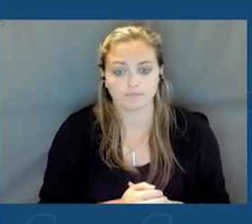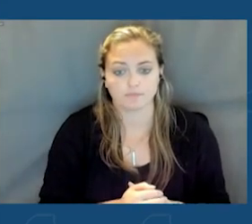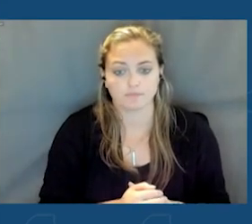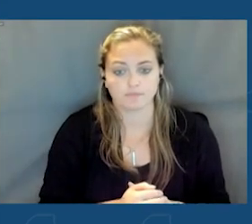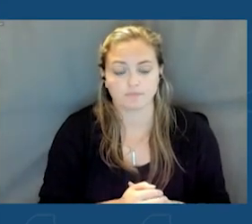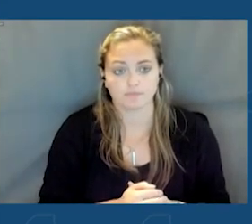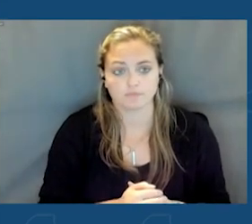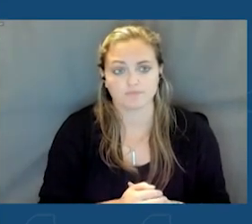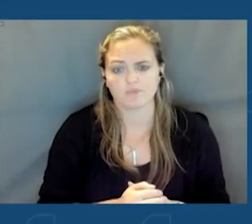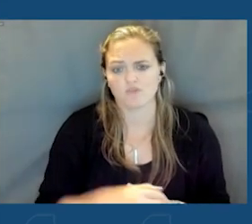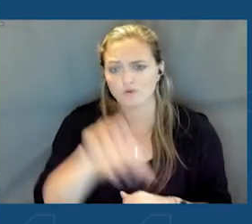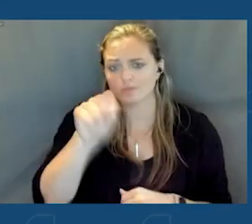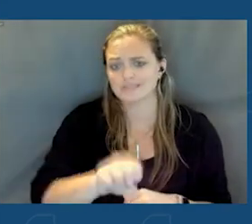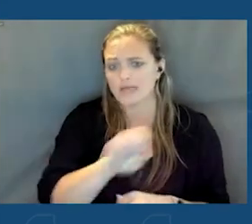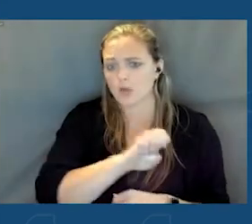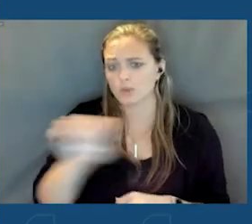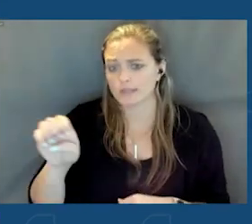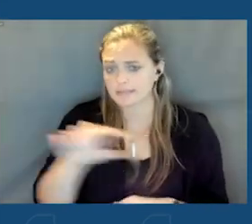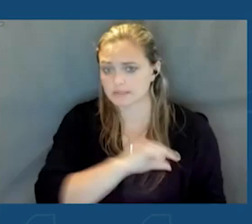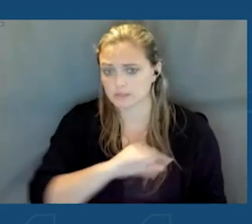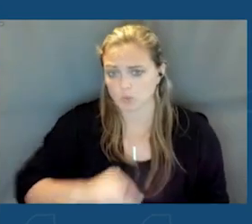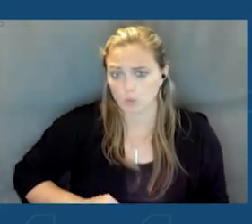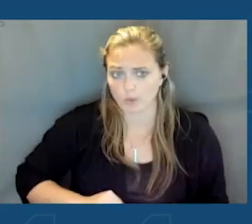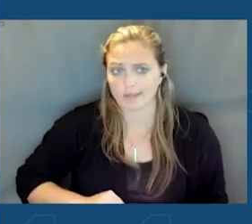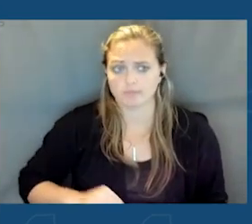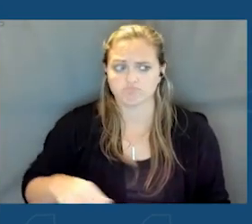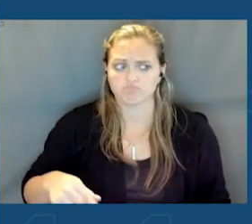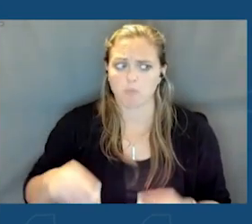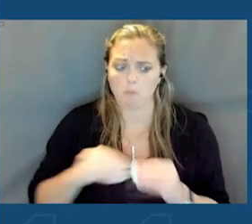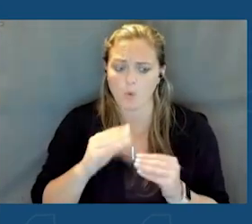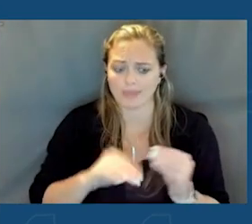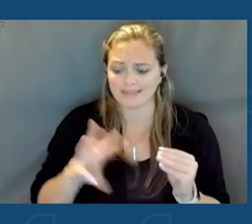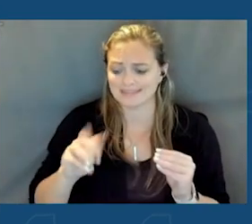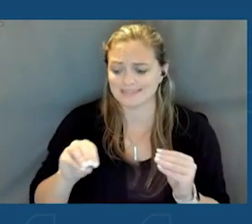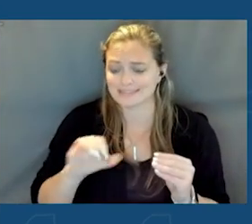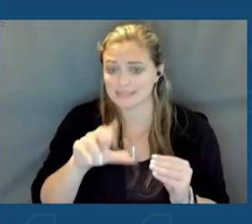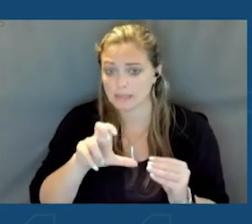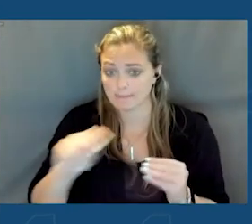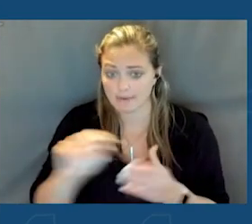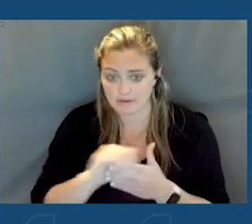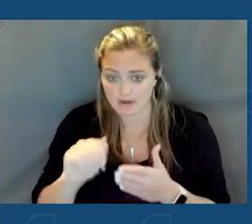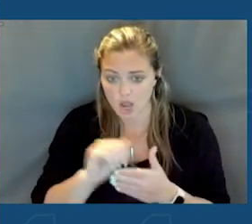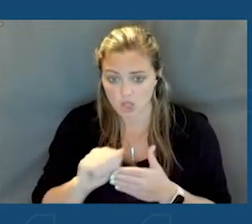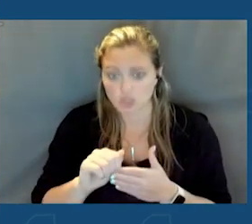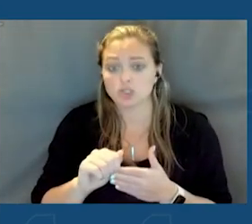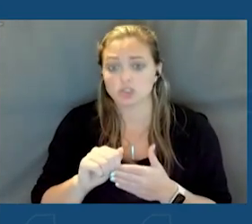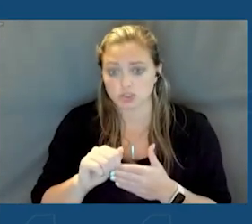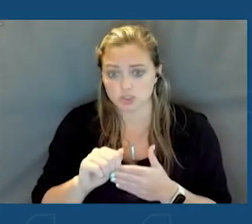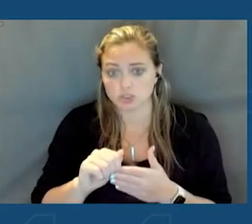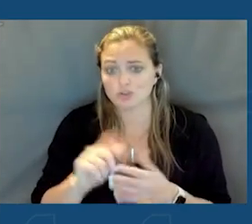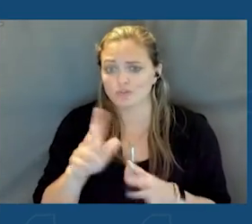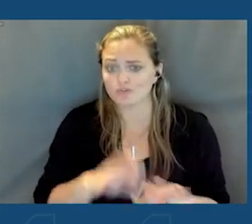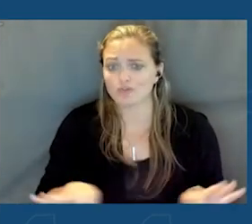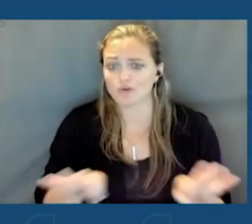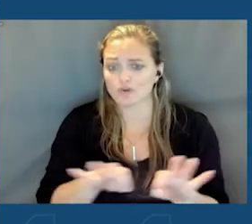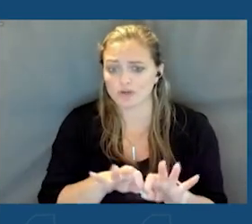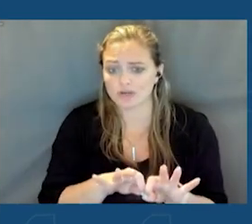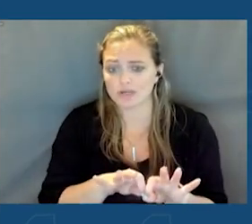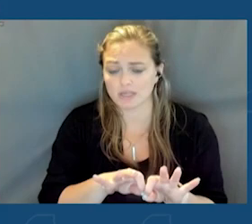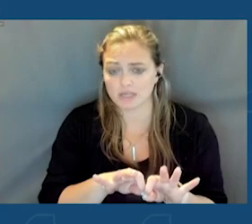Southeast Queens, spending more than $64 million for delivering key engineering, planning, and design